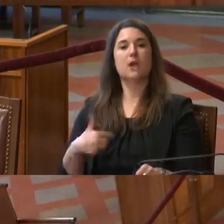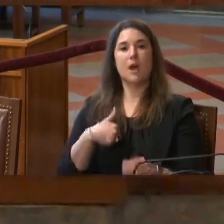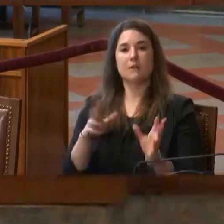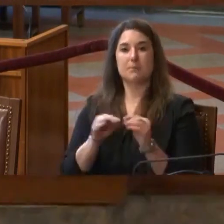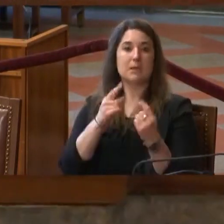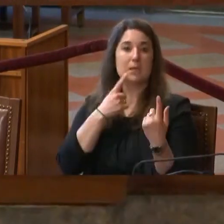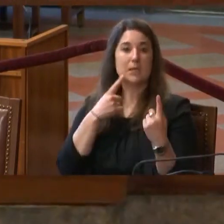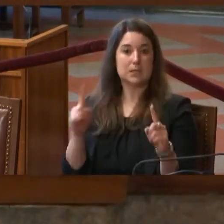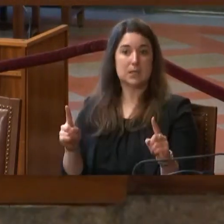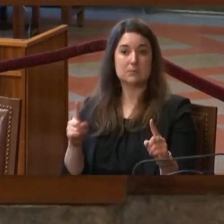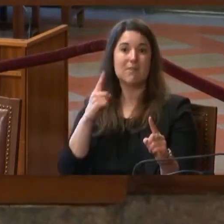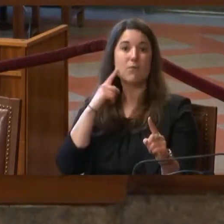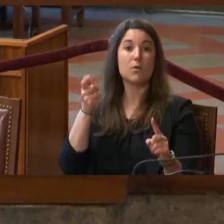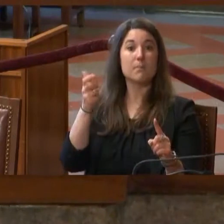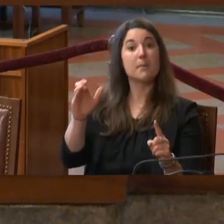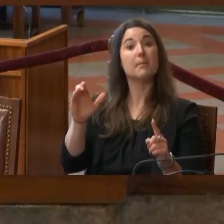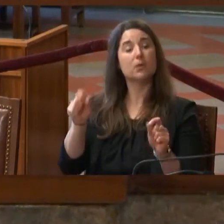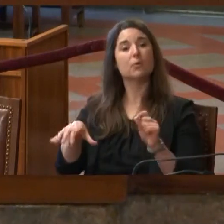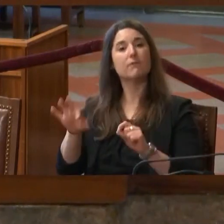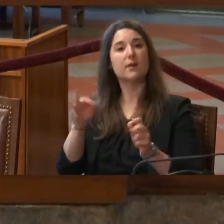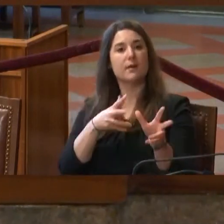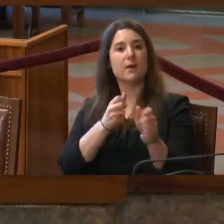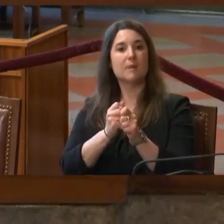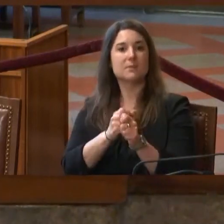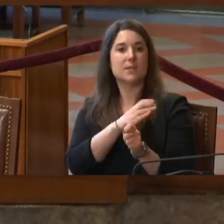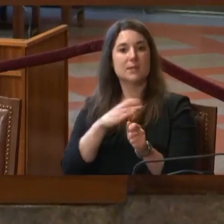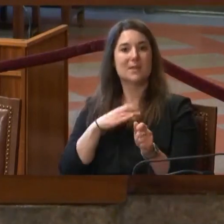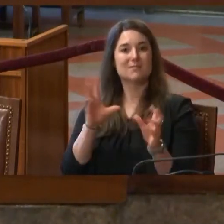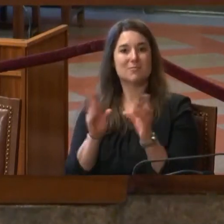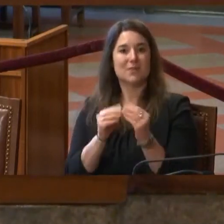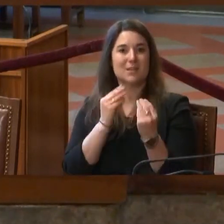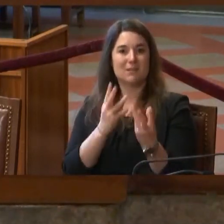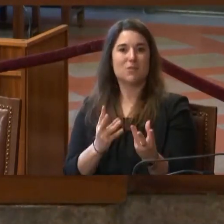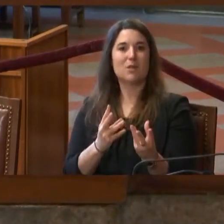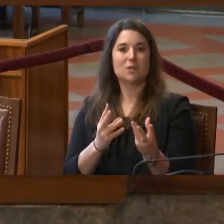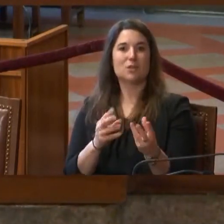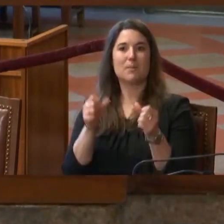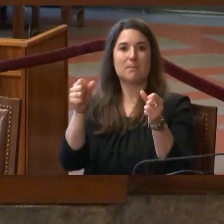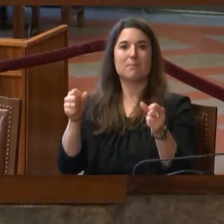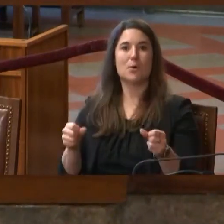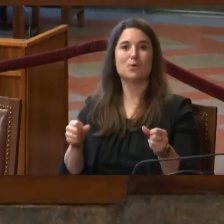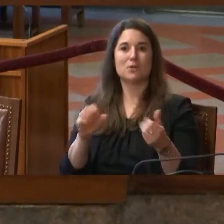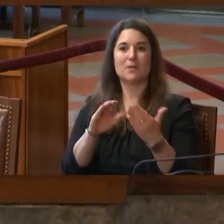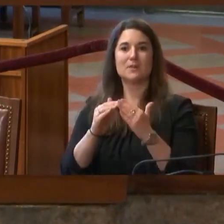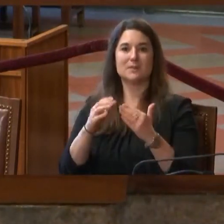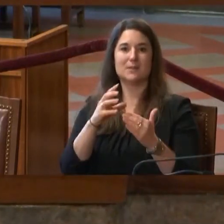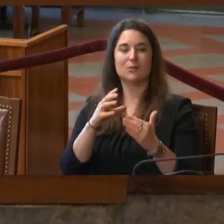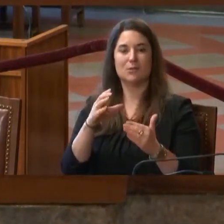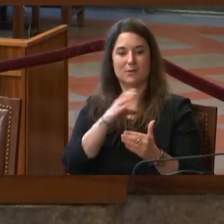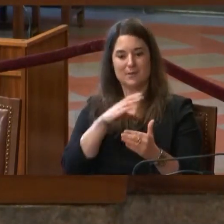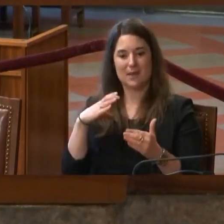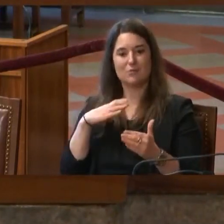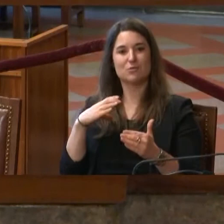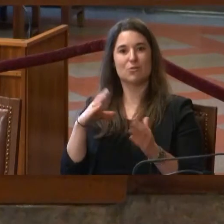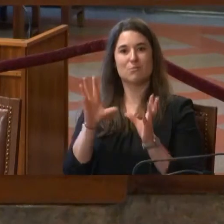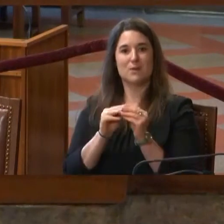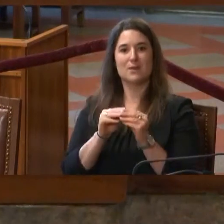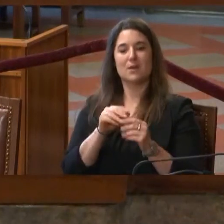meeting announcements for the public. You can find updated council meeting information posted on the City Council meeting webpage, which